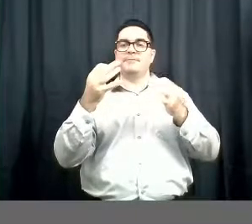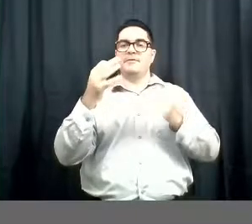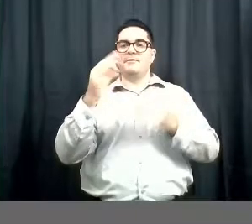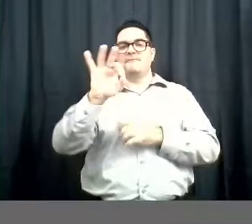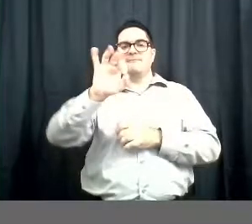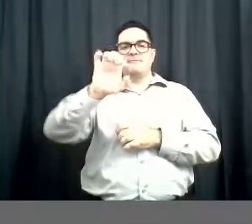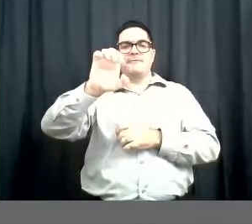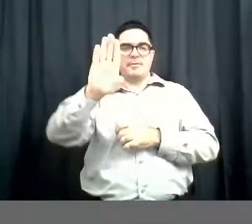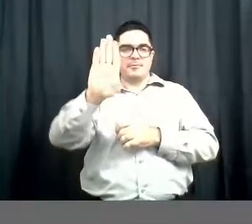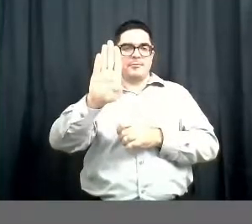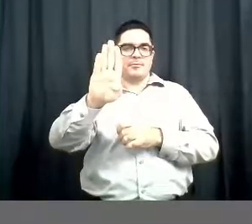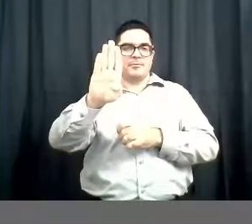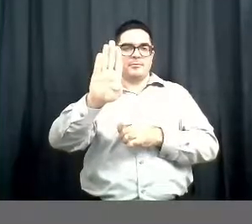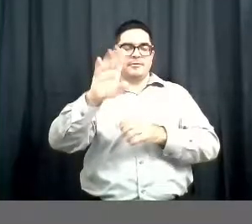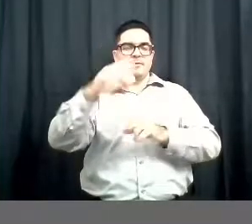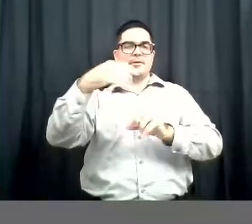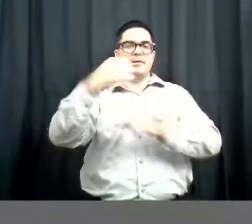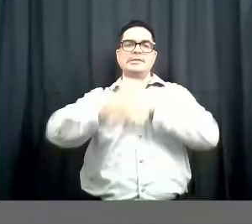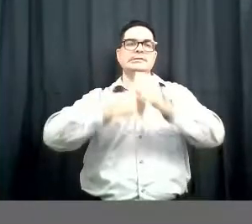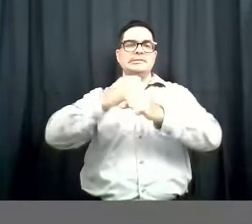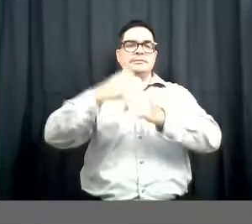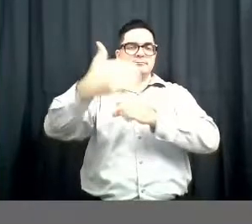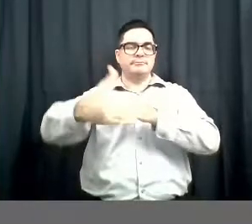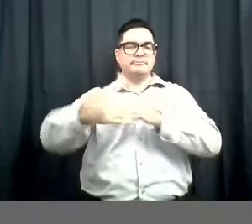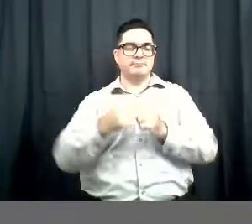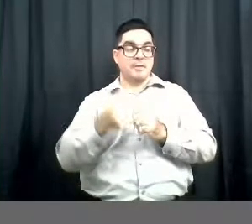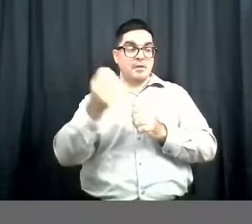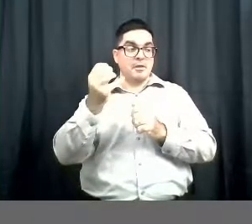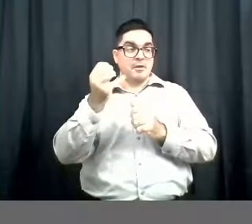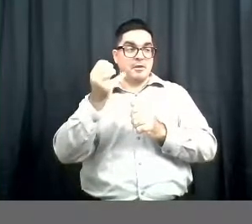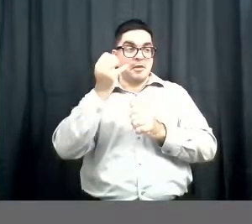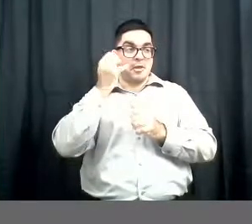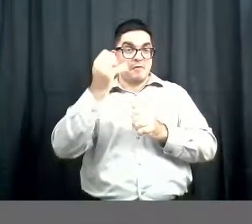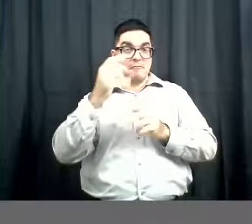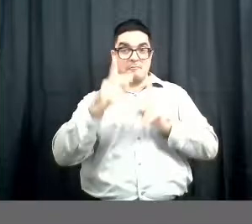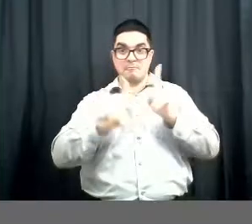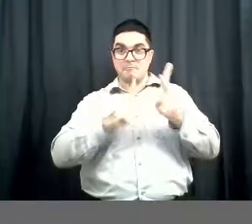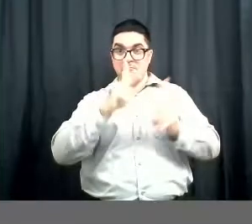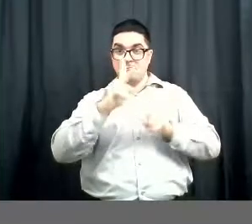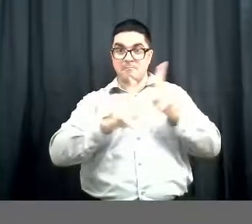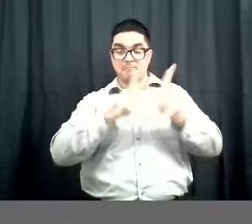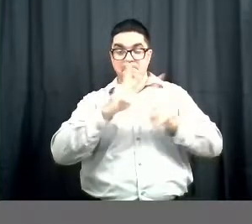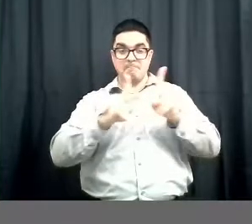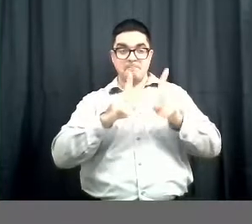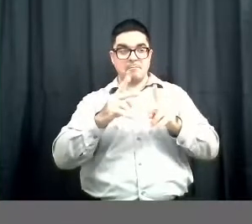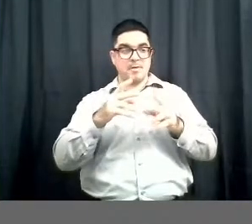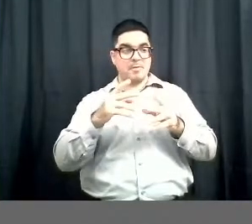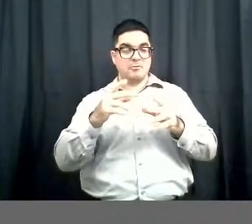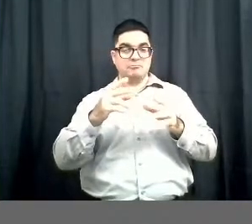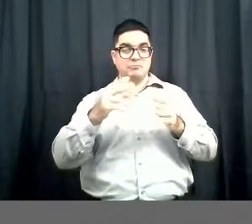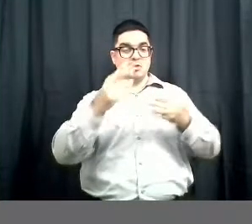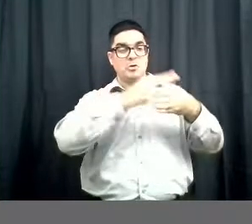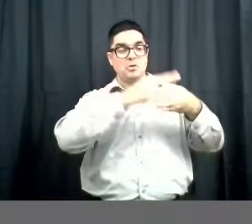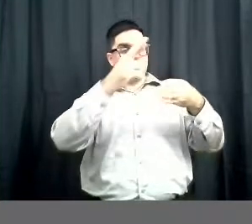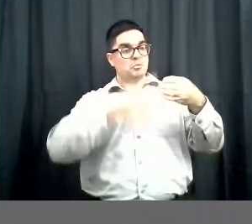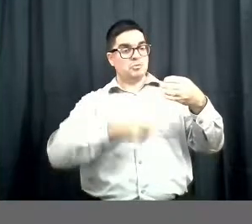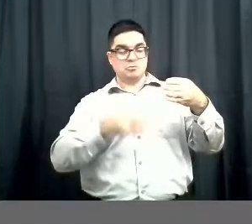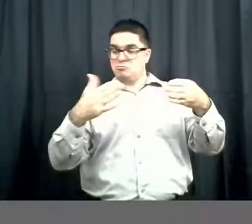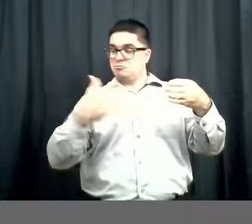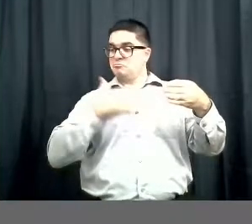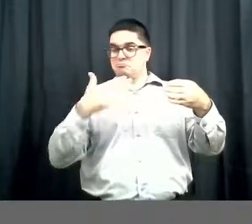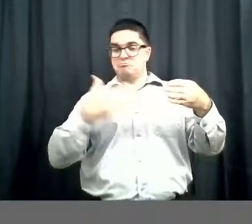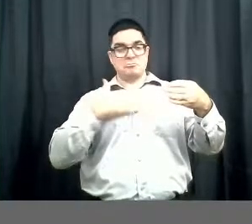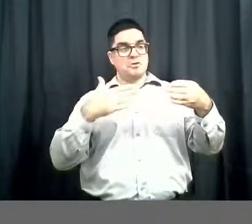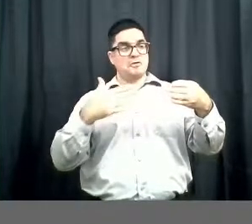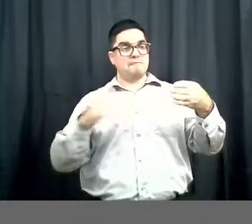Yes, if you ask me, are there people who are pleased with the results? I think there are many people who are pleased with the results. Outside of this